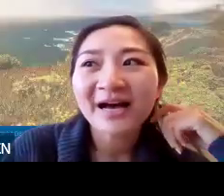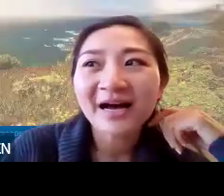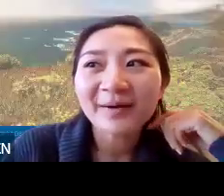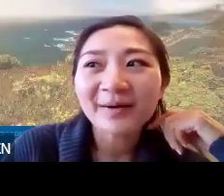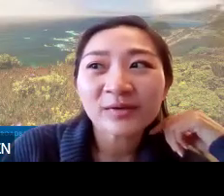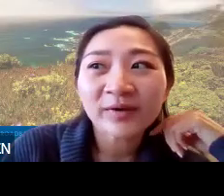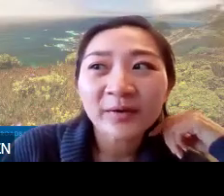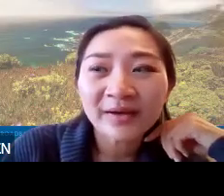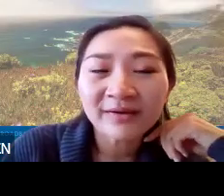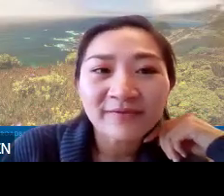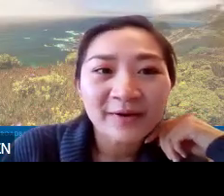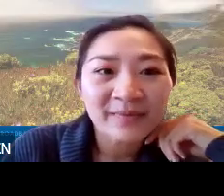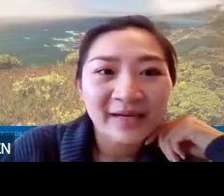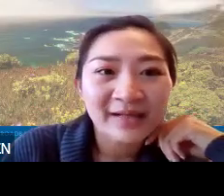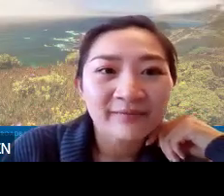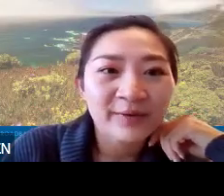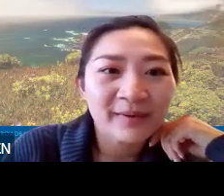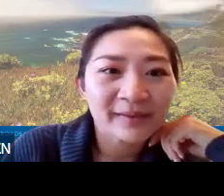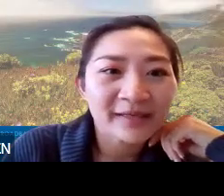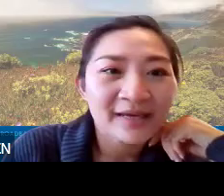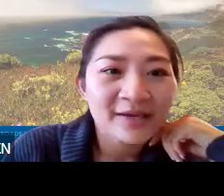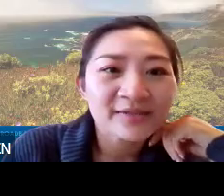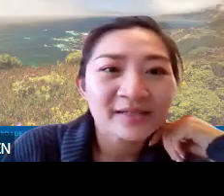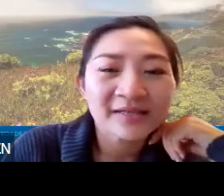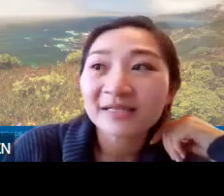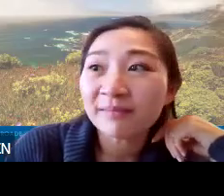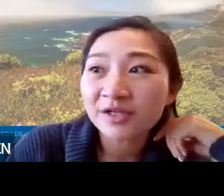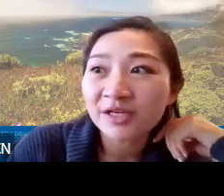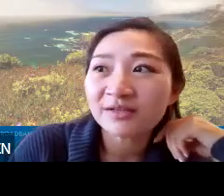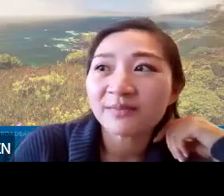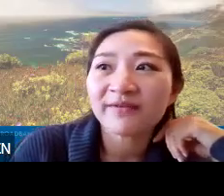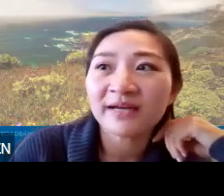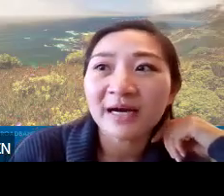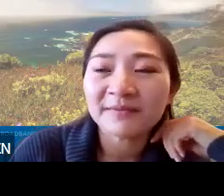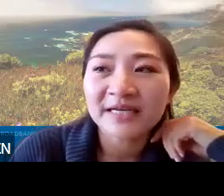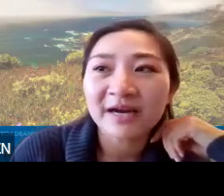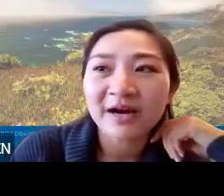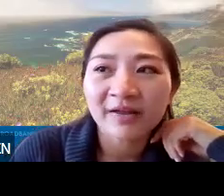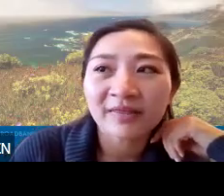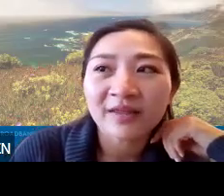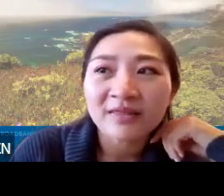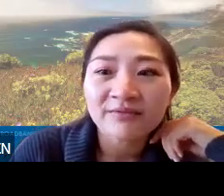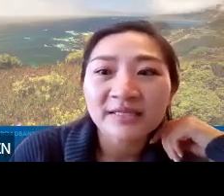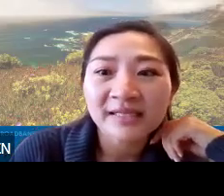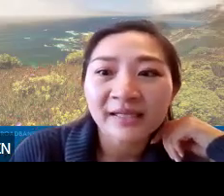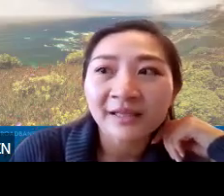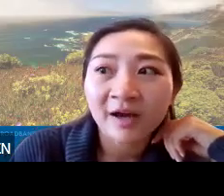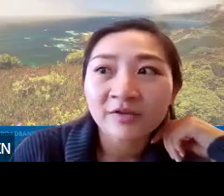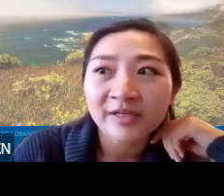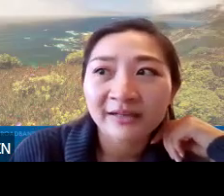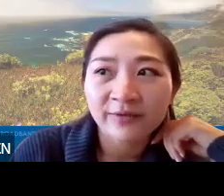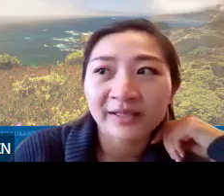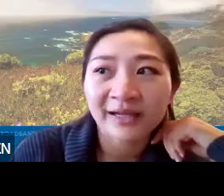speaker, Ms. Loy Nguyen from the California Public Utilities Commission, to provide an update on the